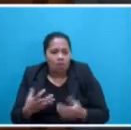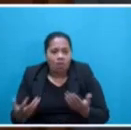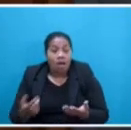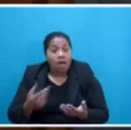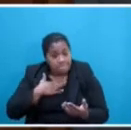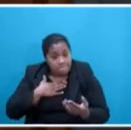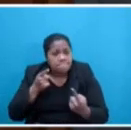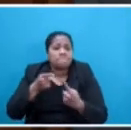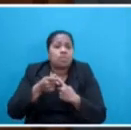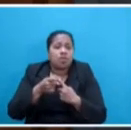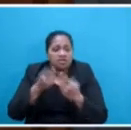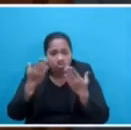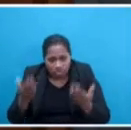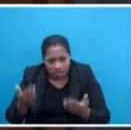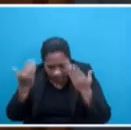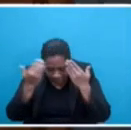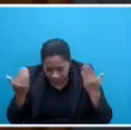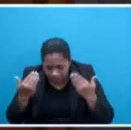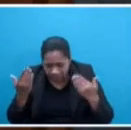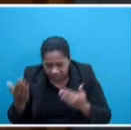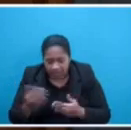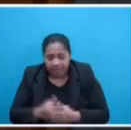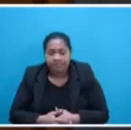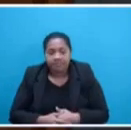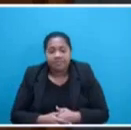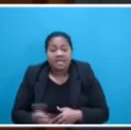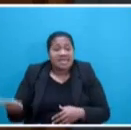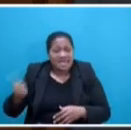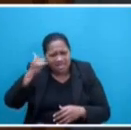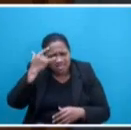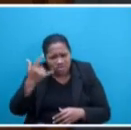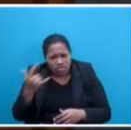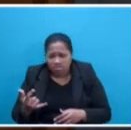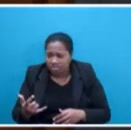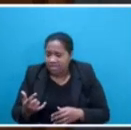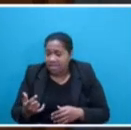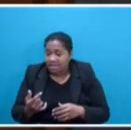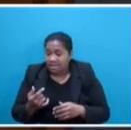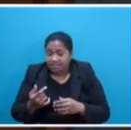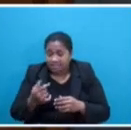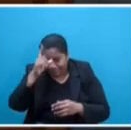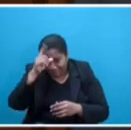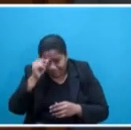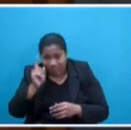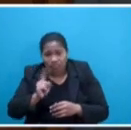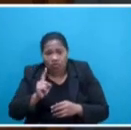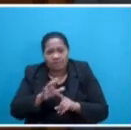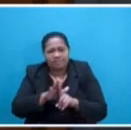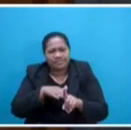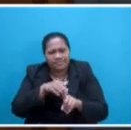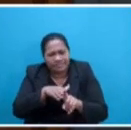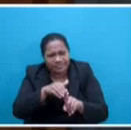point is, Honorable Speaker, sir, that any suggestion that indigenous Fijians are somehow being deprived is a complete